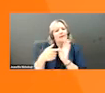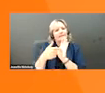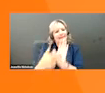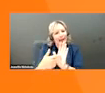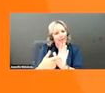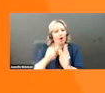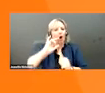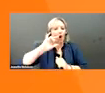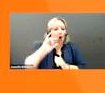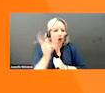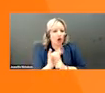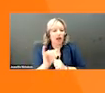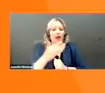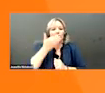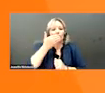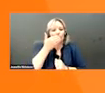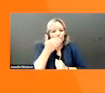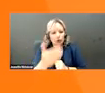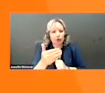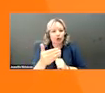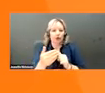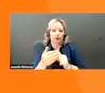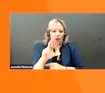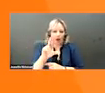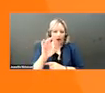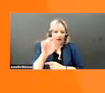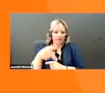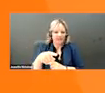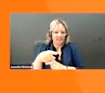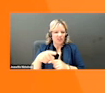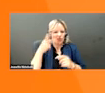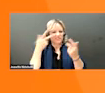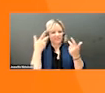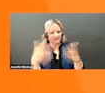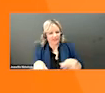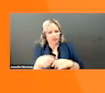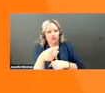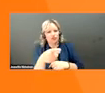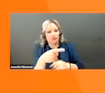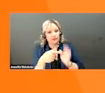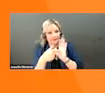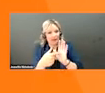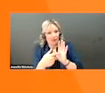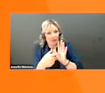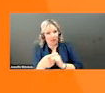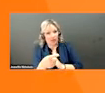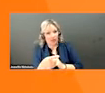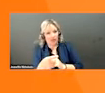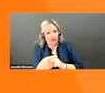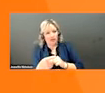proposals, unless you've covered that already. Well, I mean, I sort of did. I think